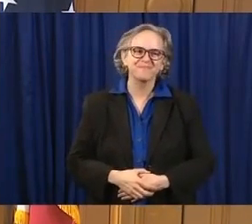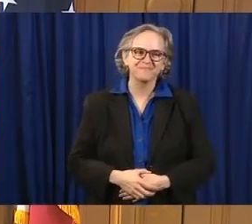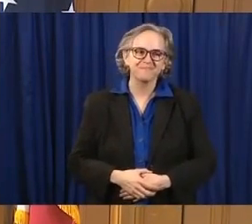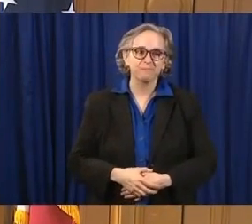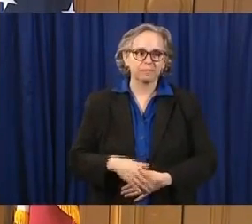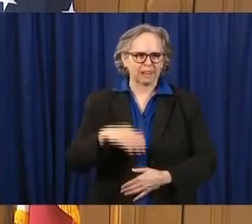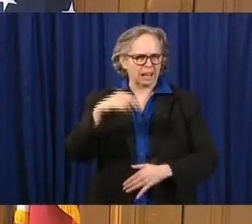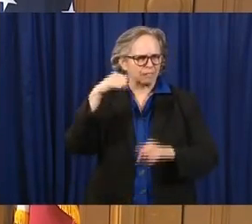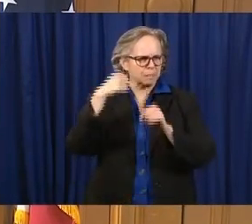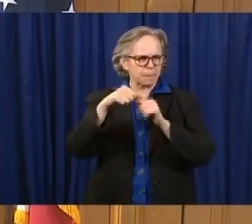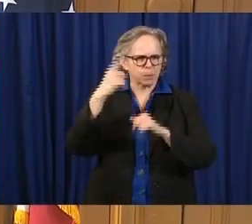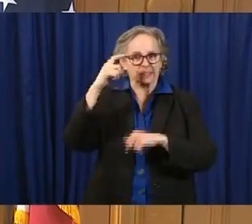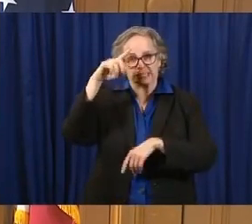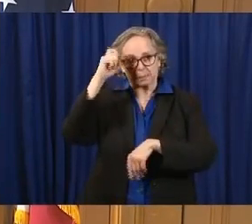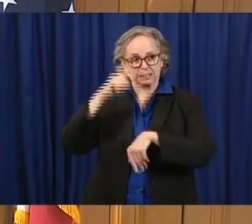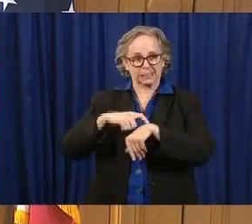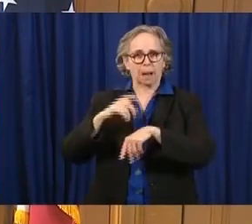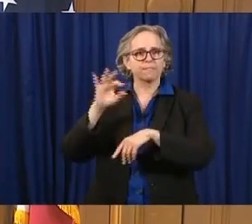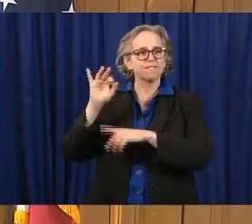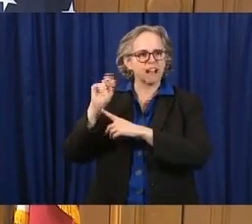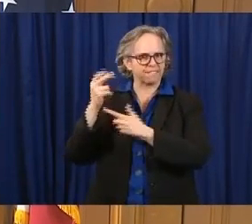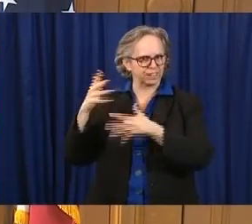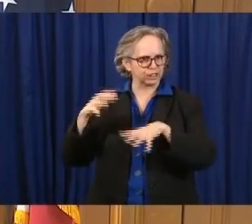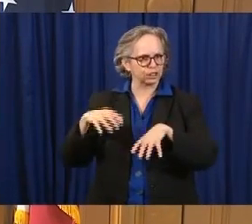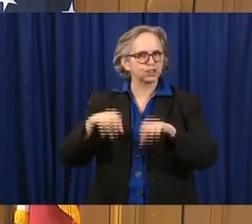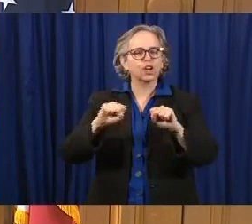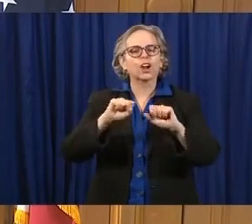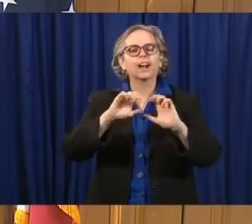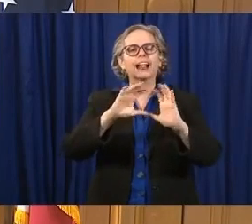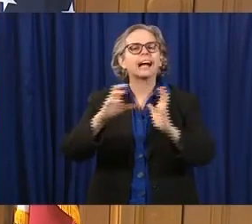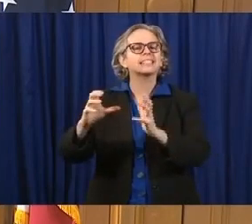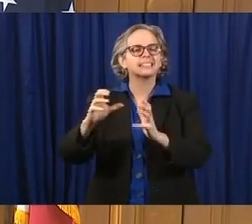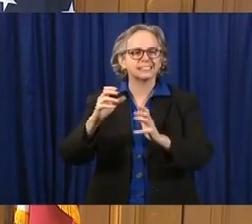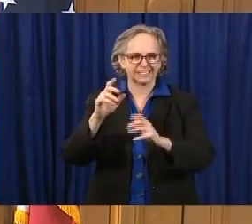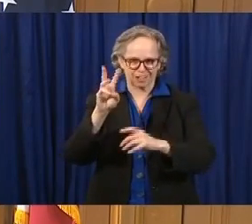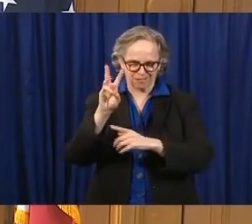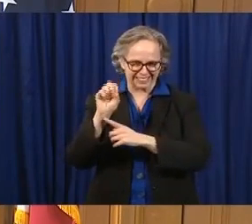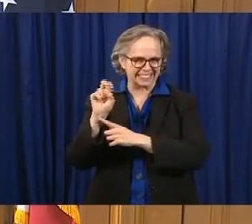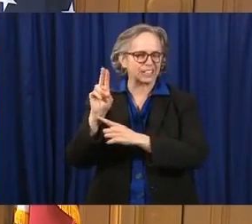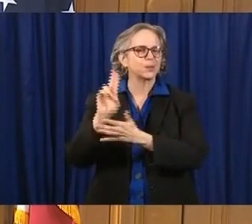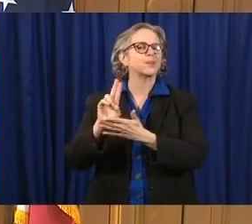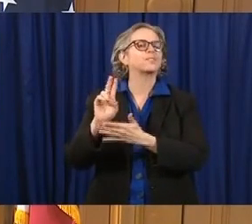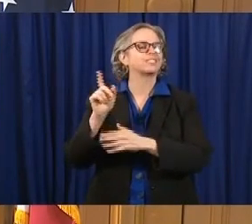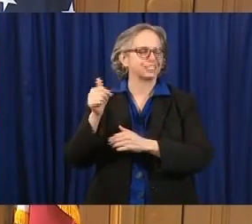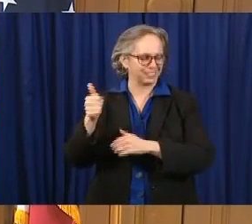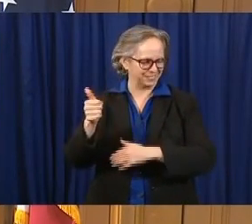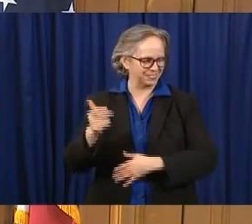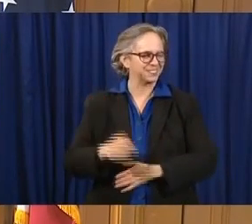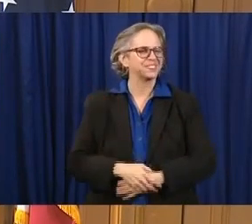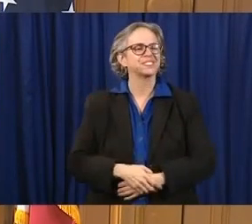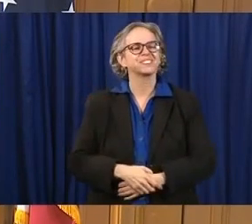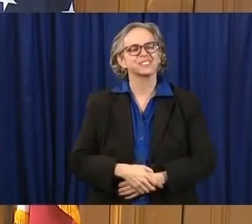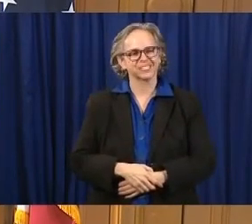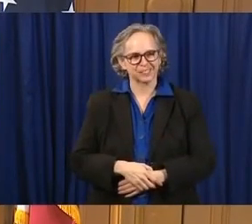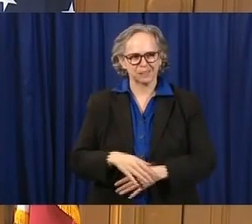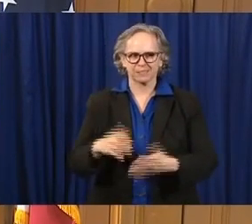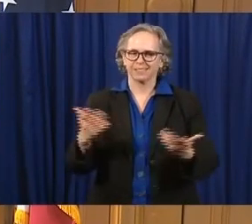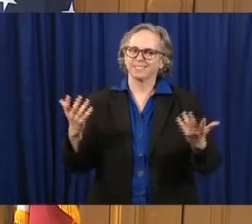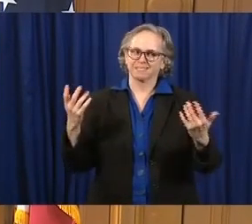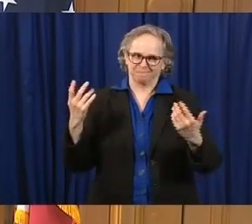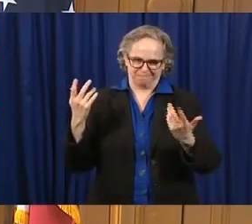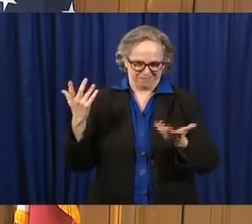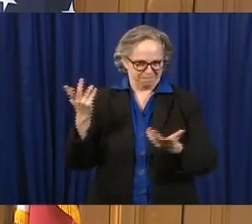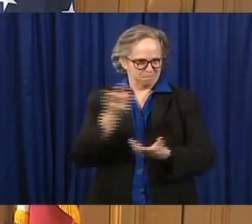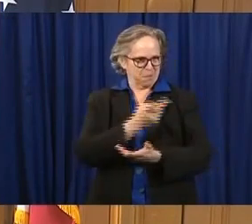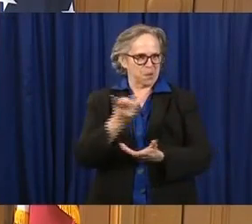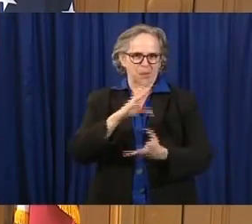Fran took a couple courses there when we were both home for the summer in Greene County, and we were both students at Miami University. That